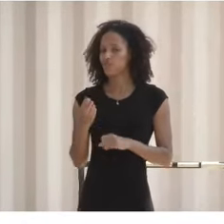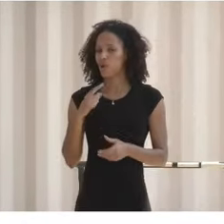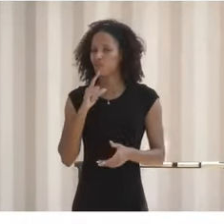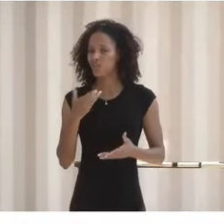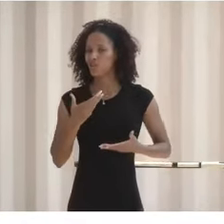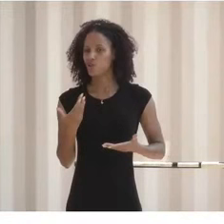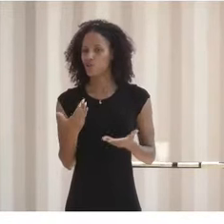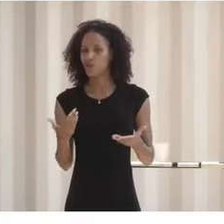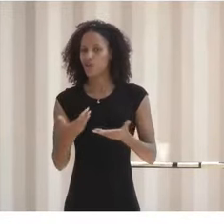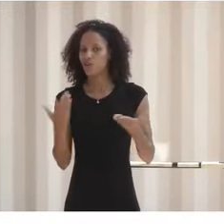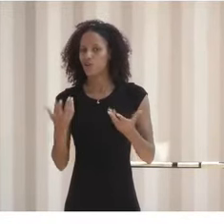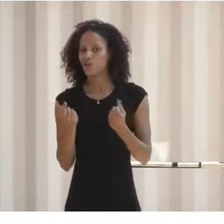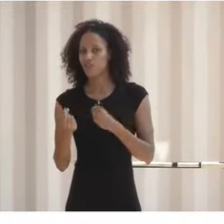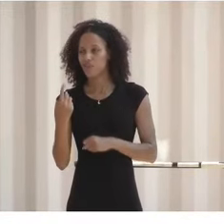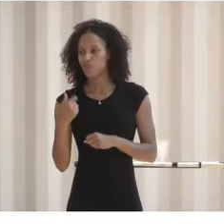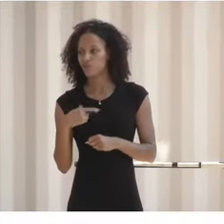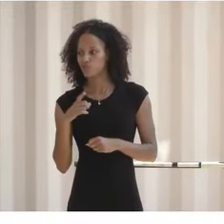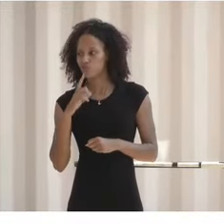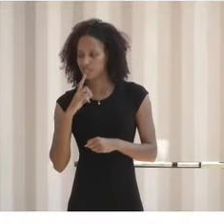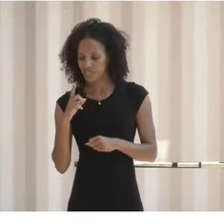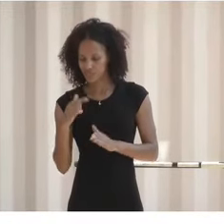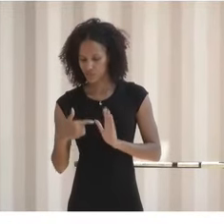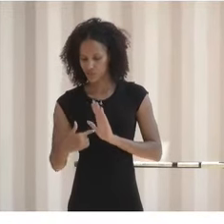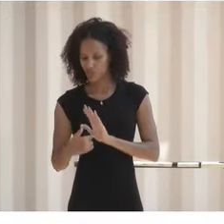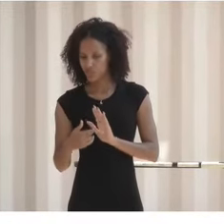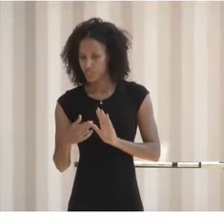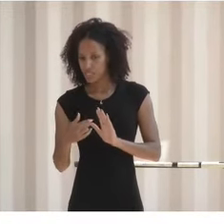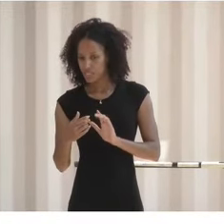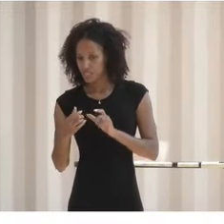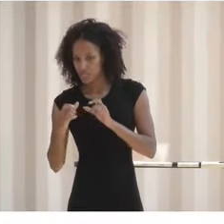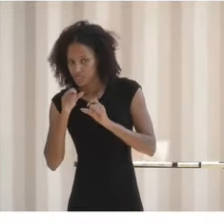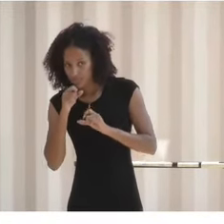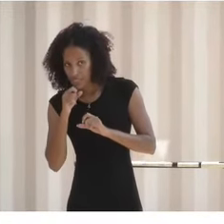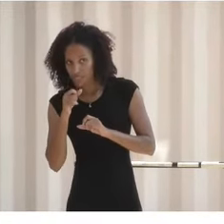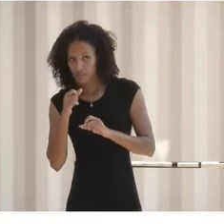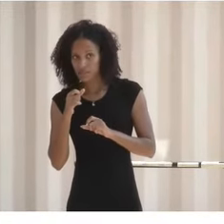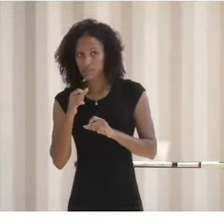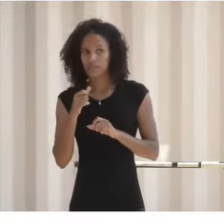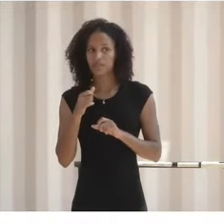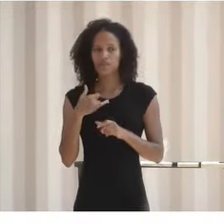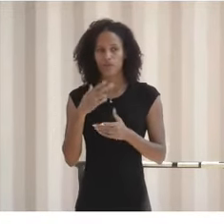everybody, to project into the microphone as much as possible.